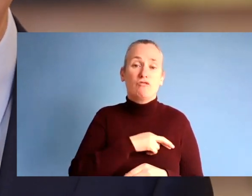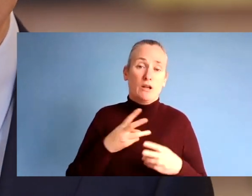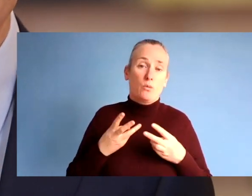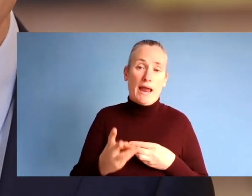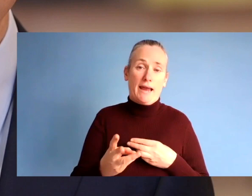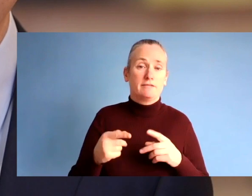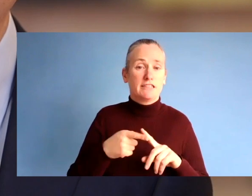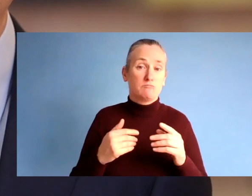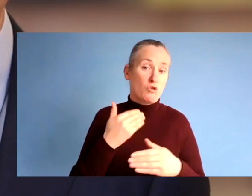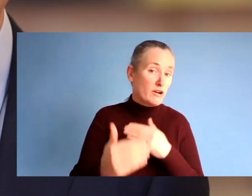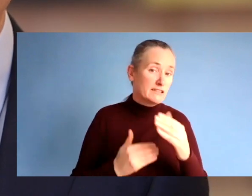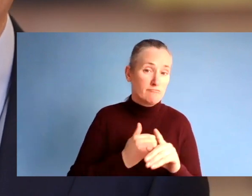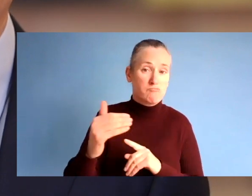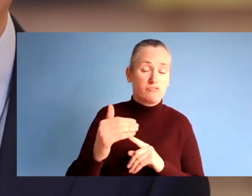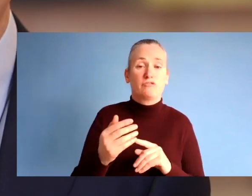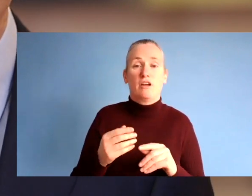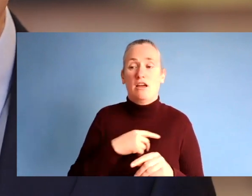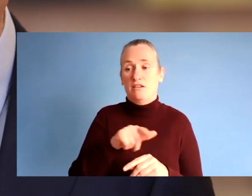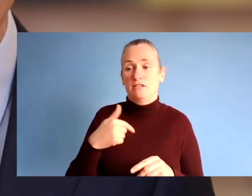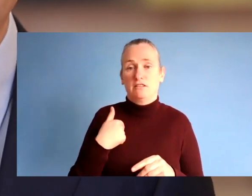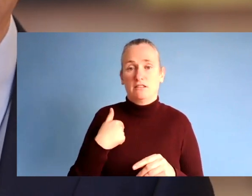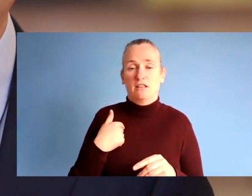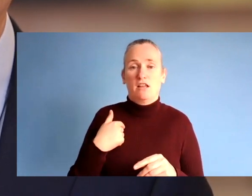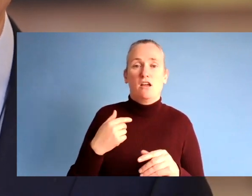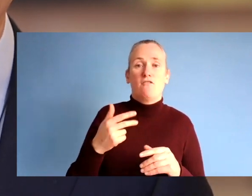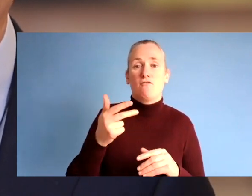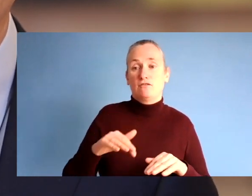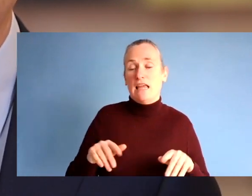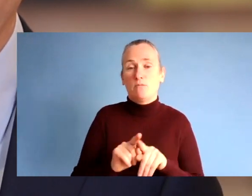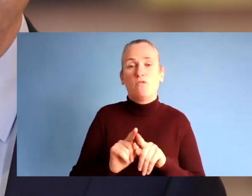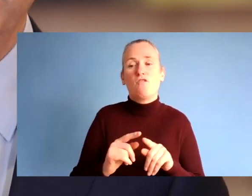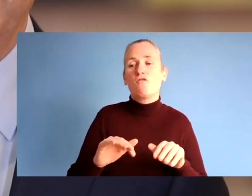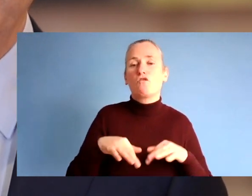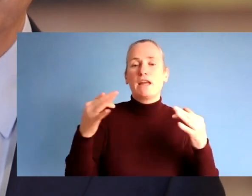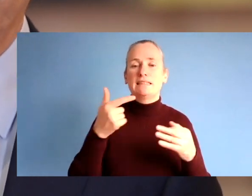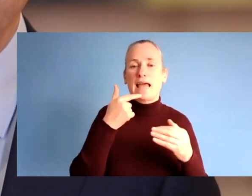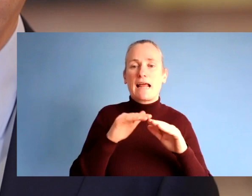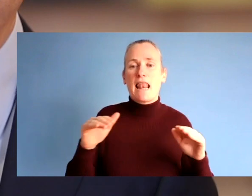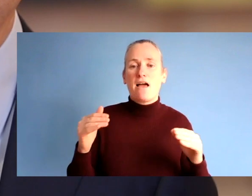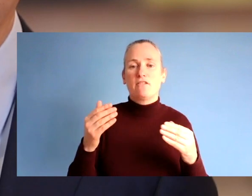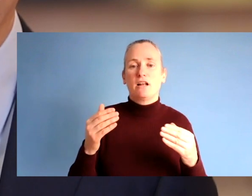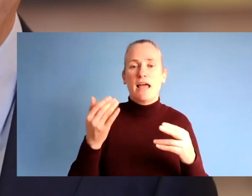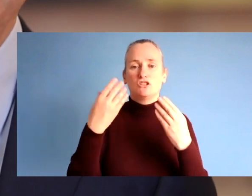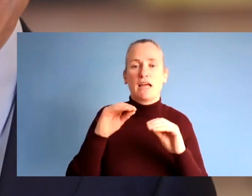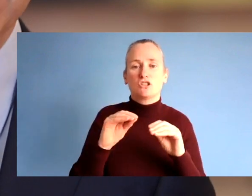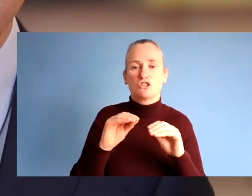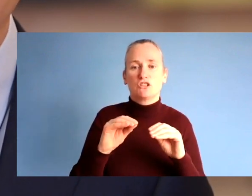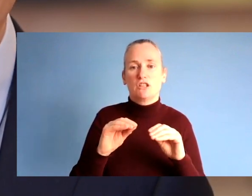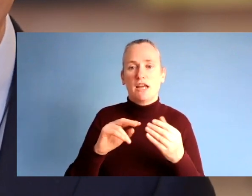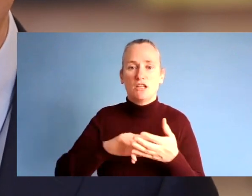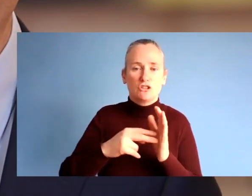is a progressive move in the footsteps of the free second level education initiative brought in by the then Minister for Education, Donogh O'Malley, in the